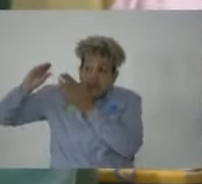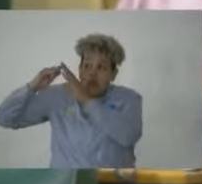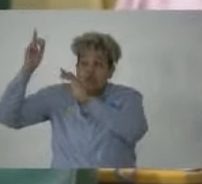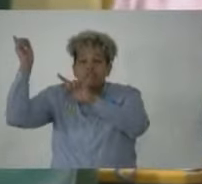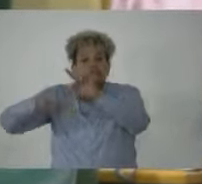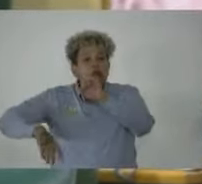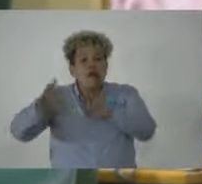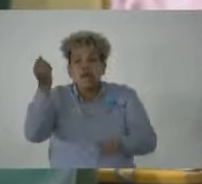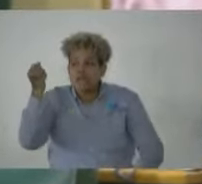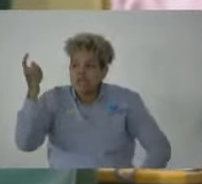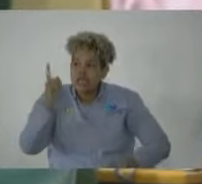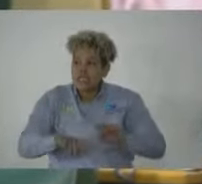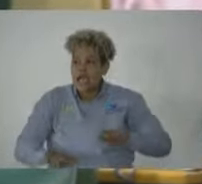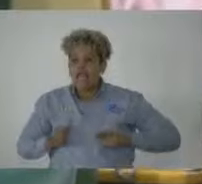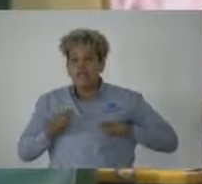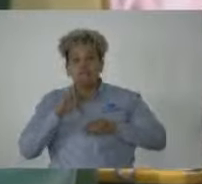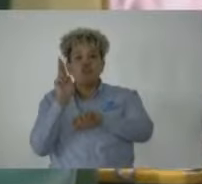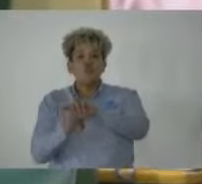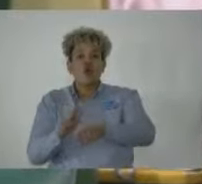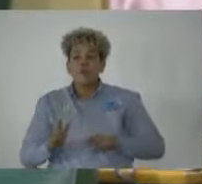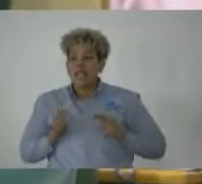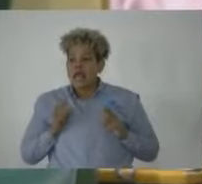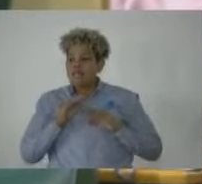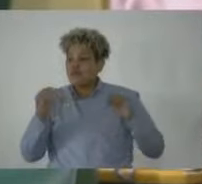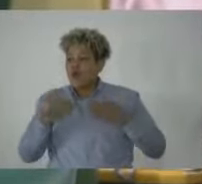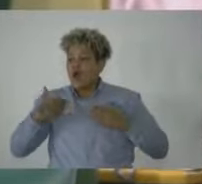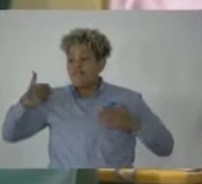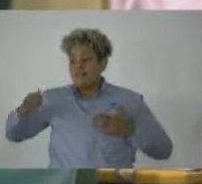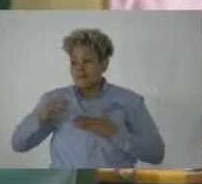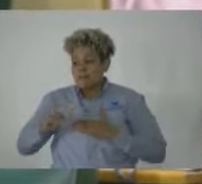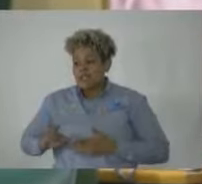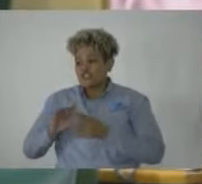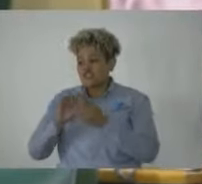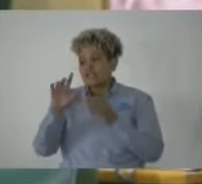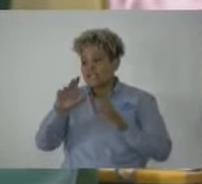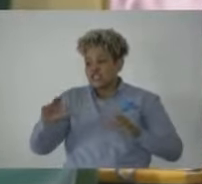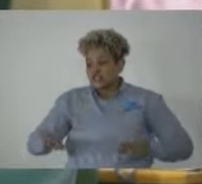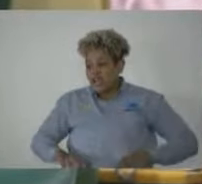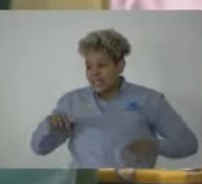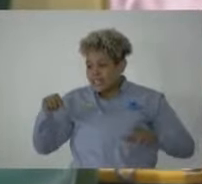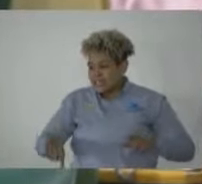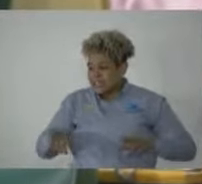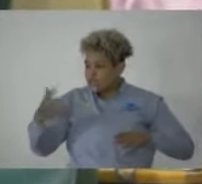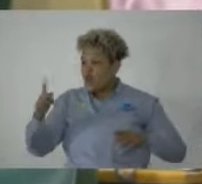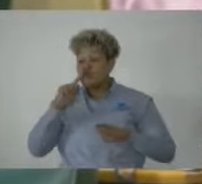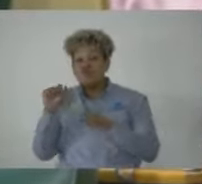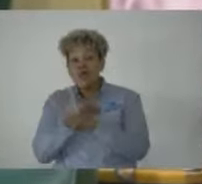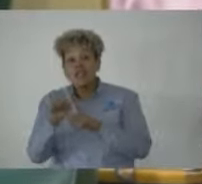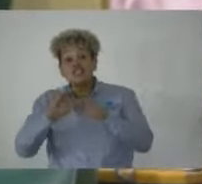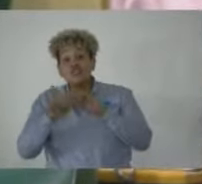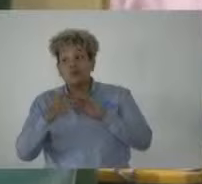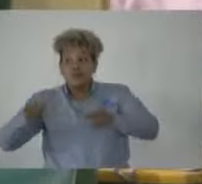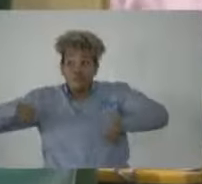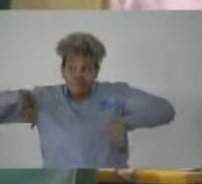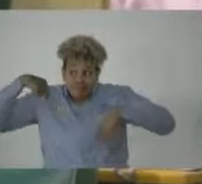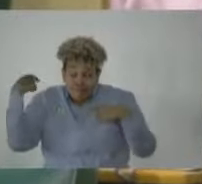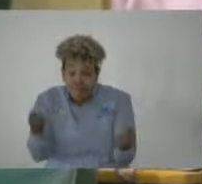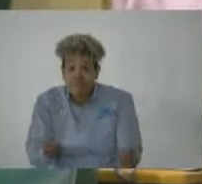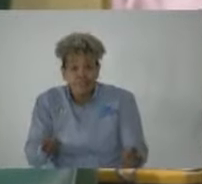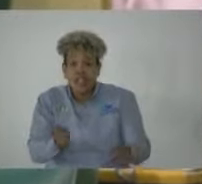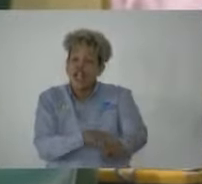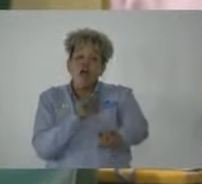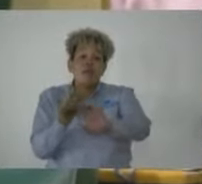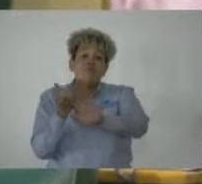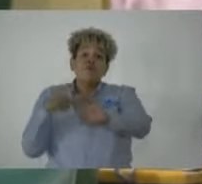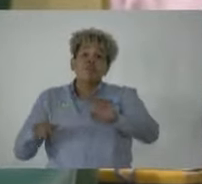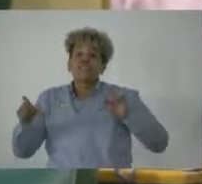and can't live normal lives, don't have pension on their retirement. This has been the reality in Jamaica long before